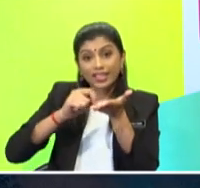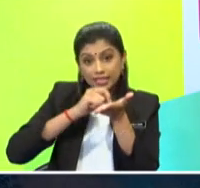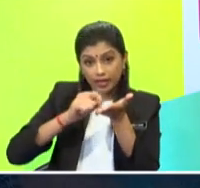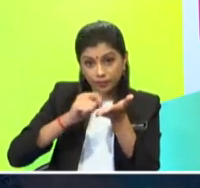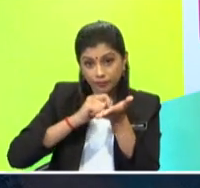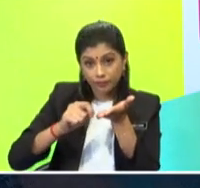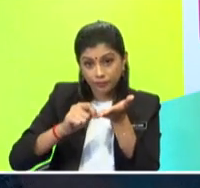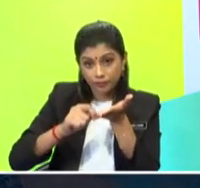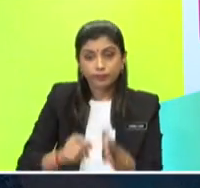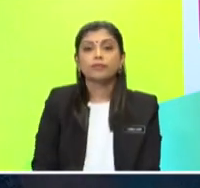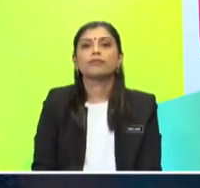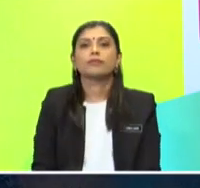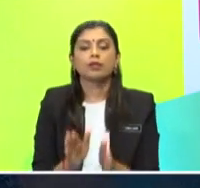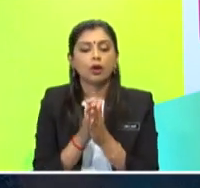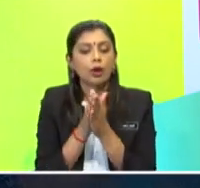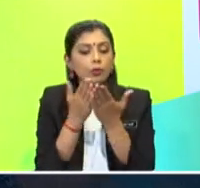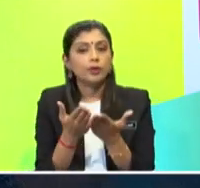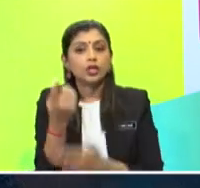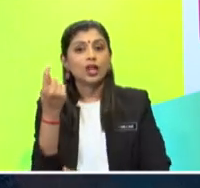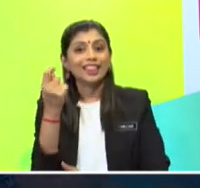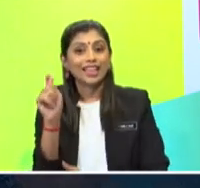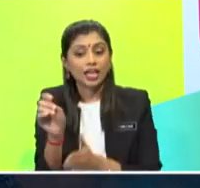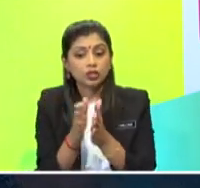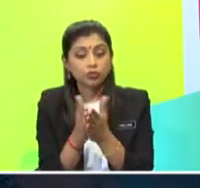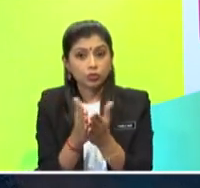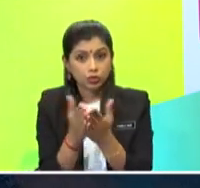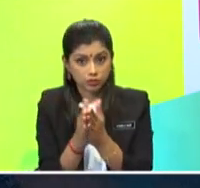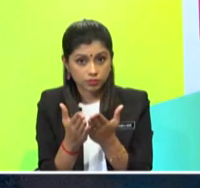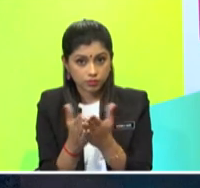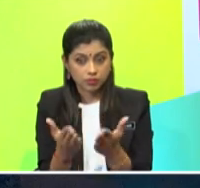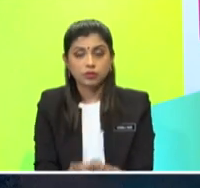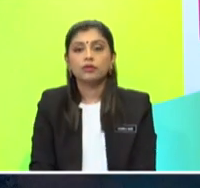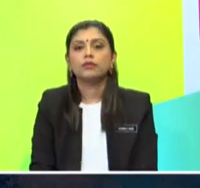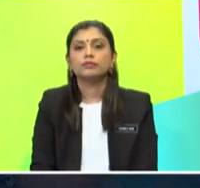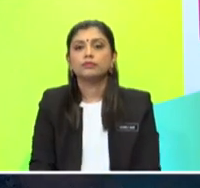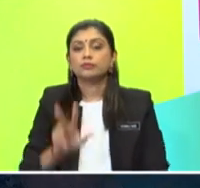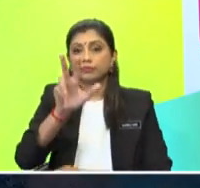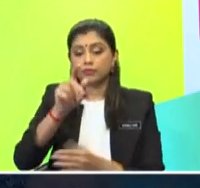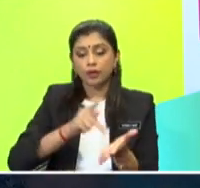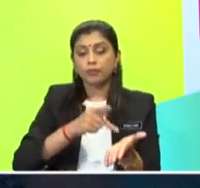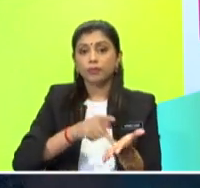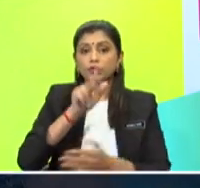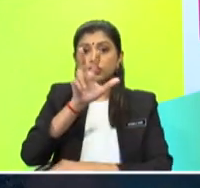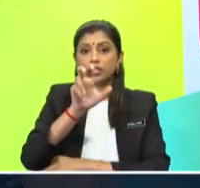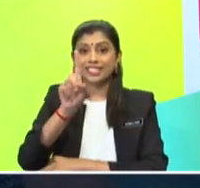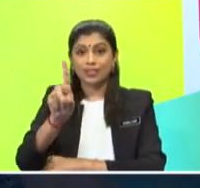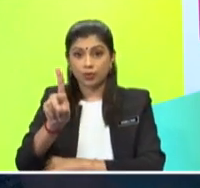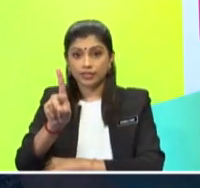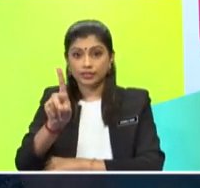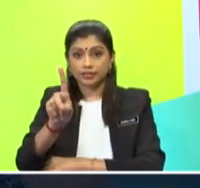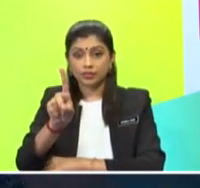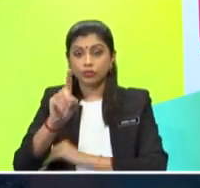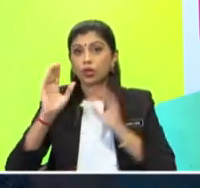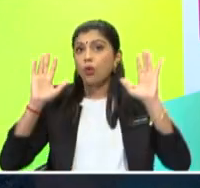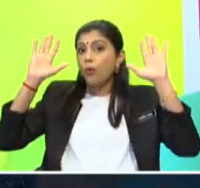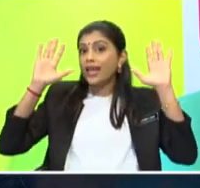everyone, please open up your textbook and turn to page 31 of your textbook, yeah? So we're going to do Wonders of Nature, Unit